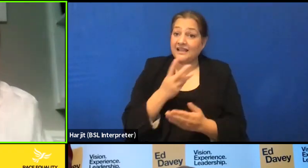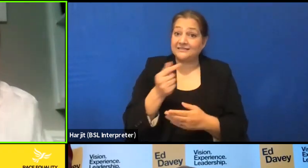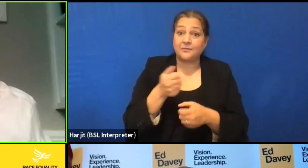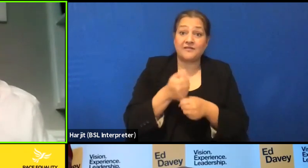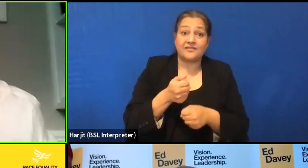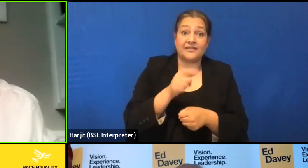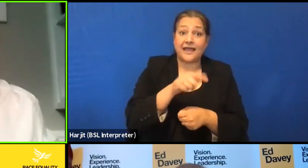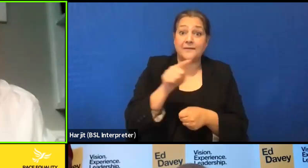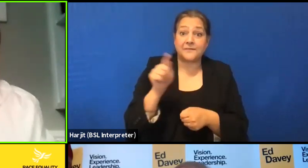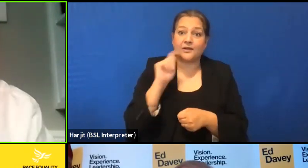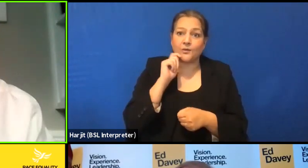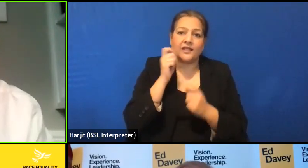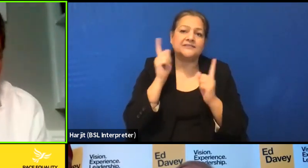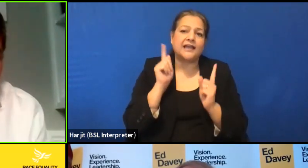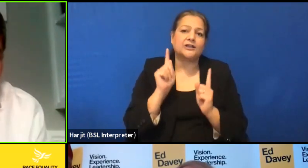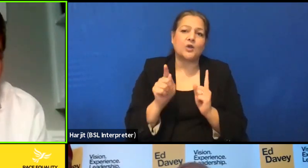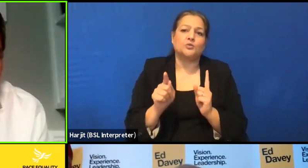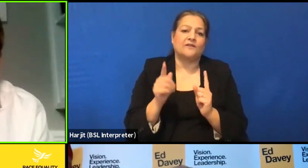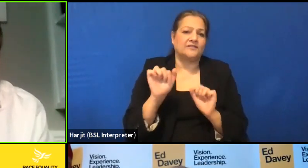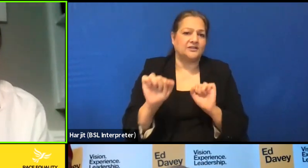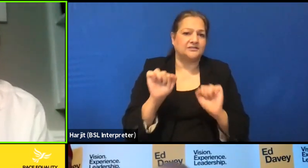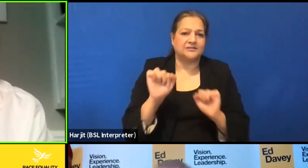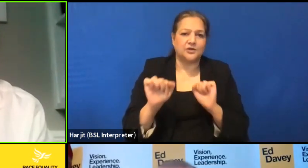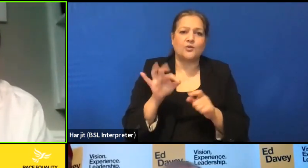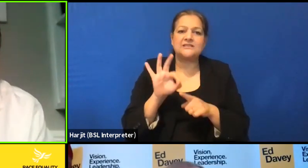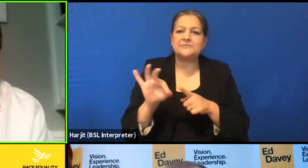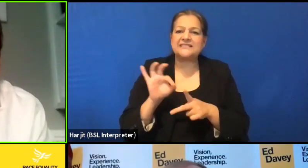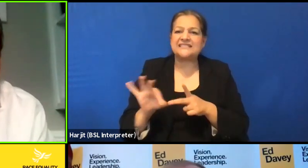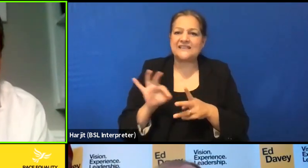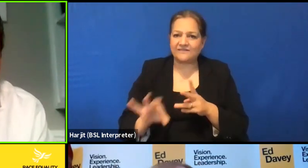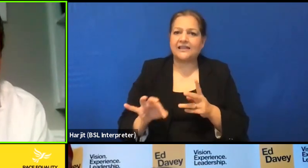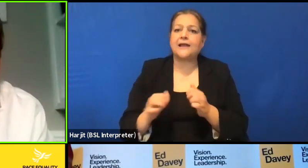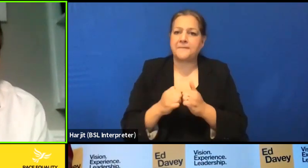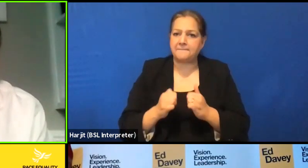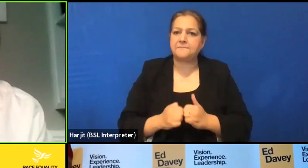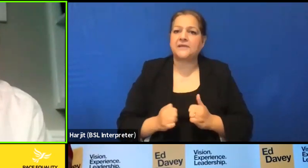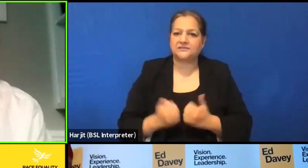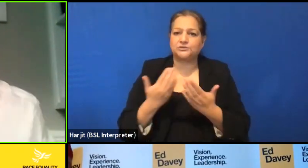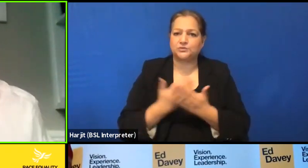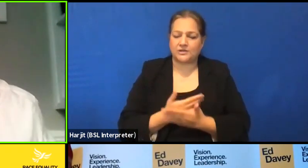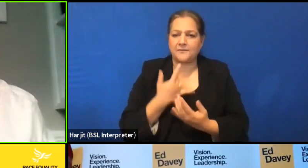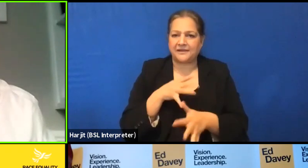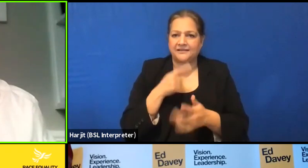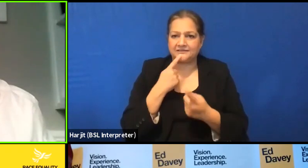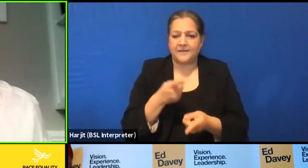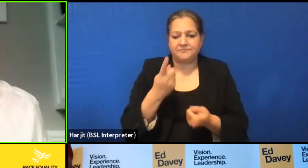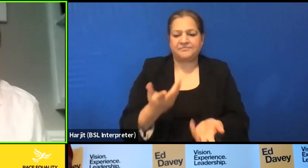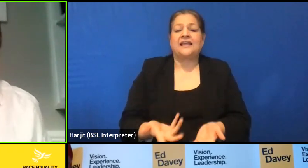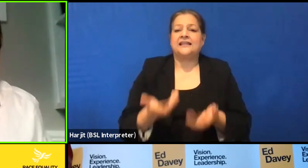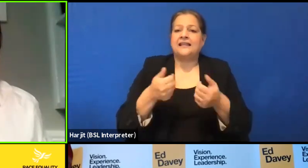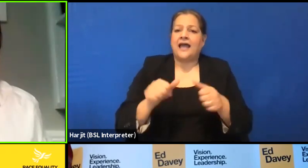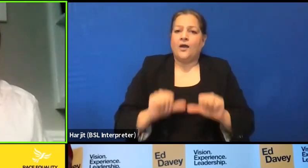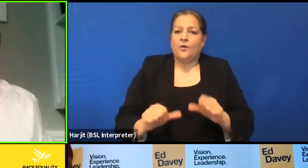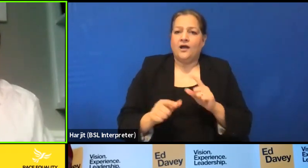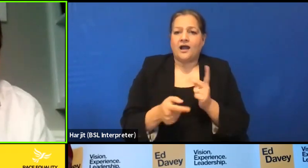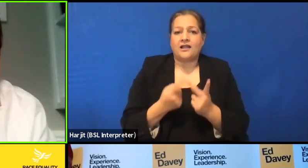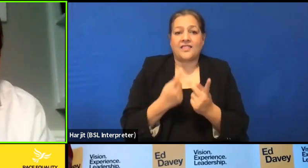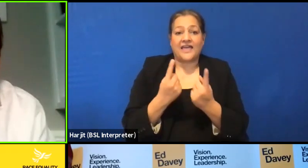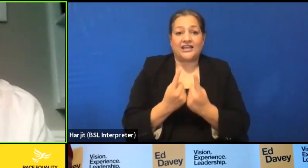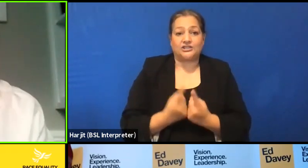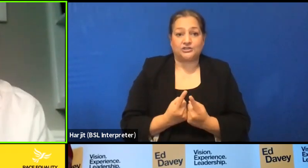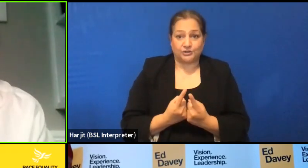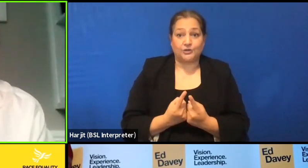some of the specific commitments that you've got tonight. Let's go on to another issue, and a hot potato